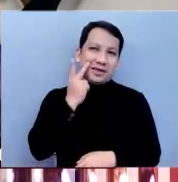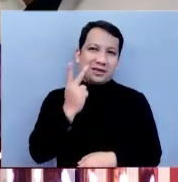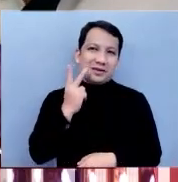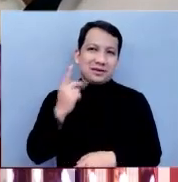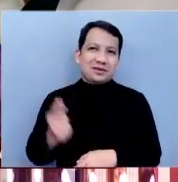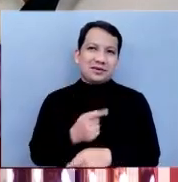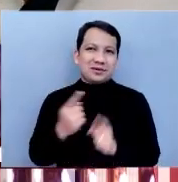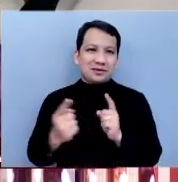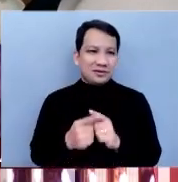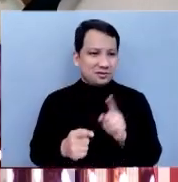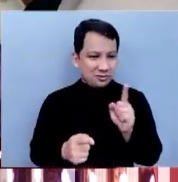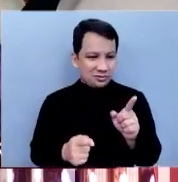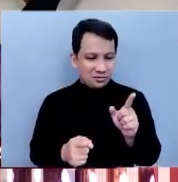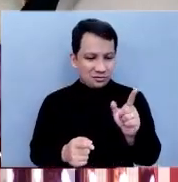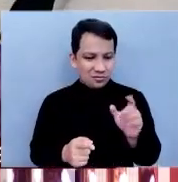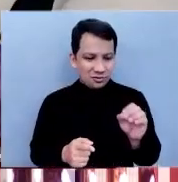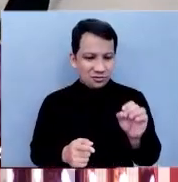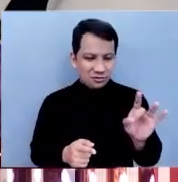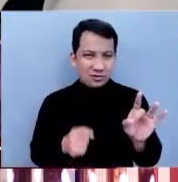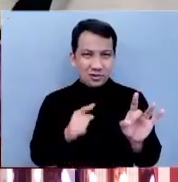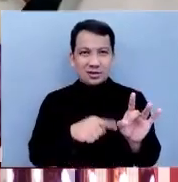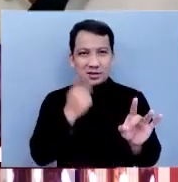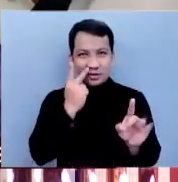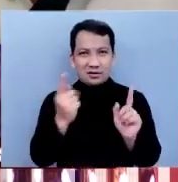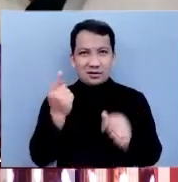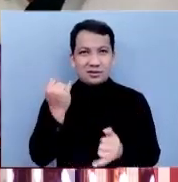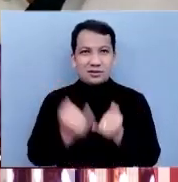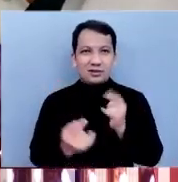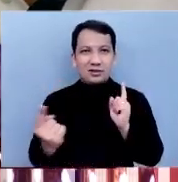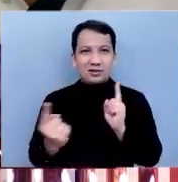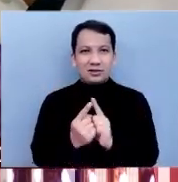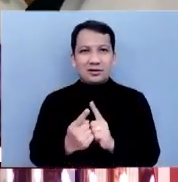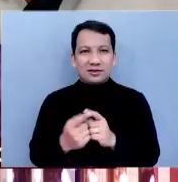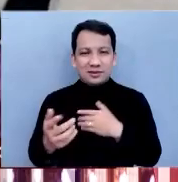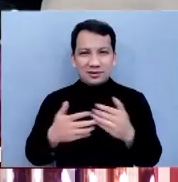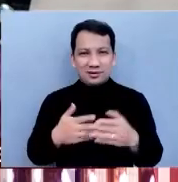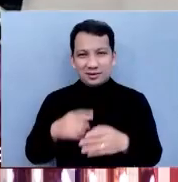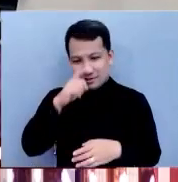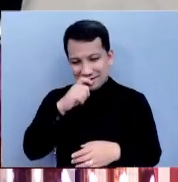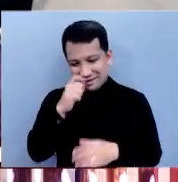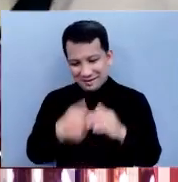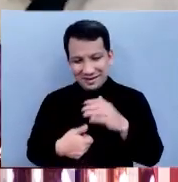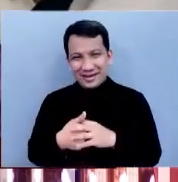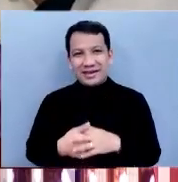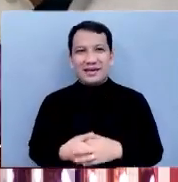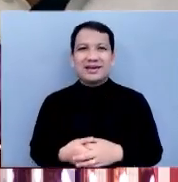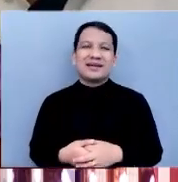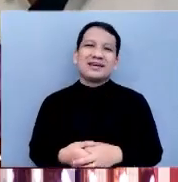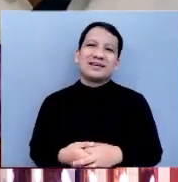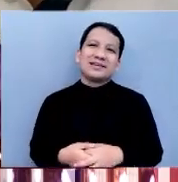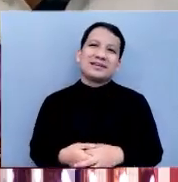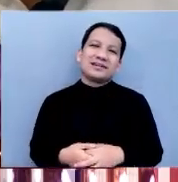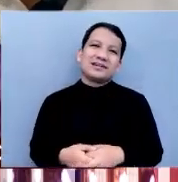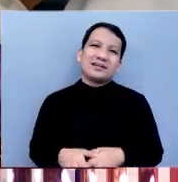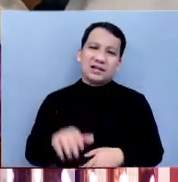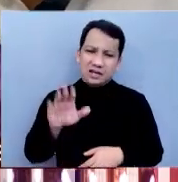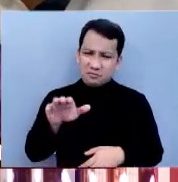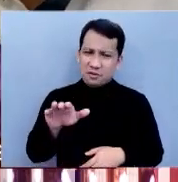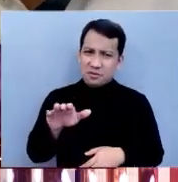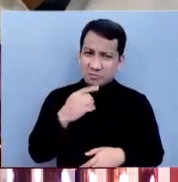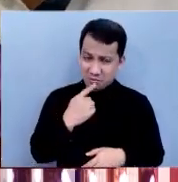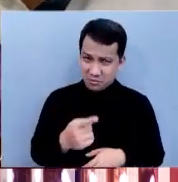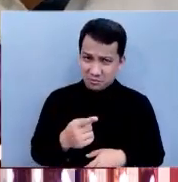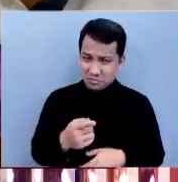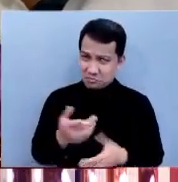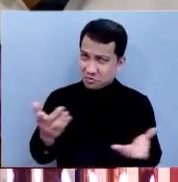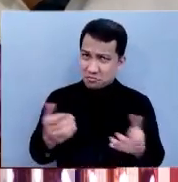tagal. 2008 tayo last nakita. Sir, huwag mo palala. Yung edad natin lumalabas. Sir, teka. Yung ano,